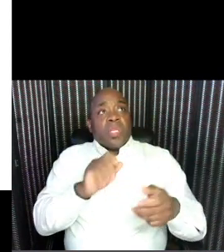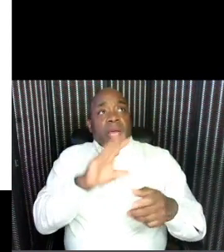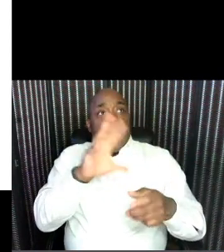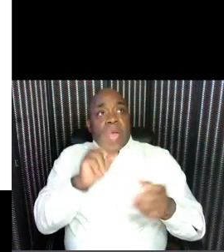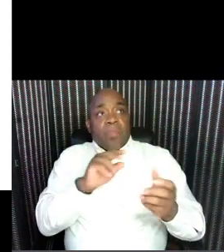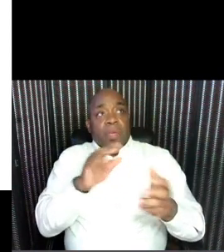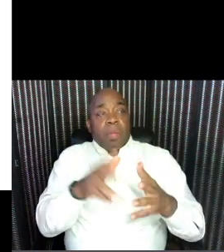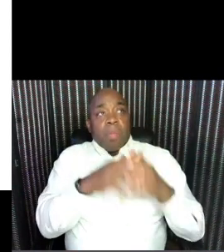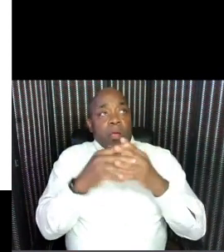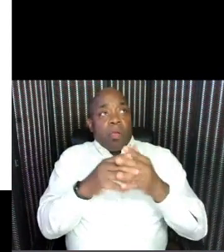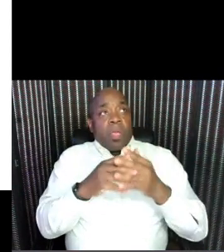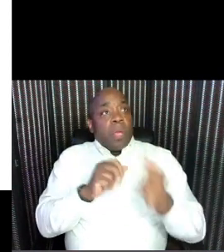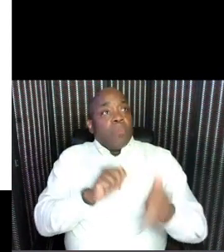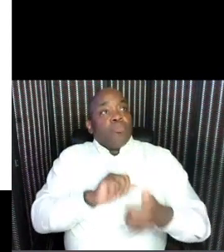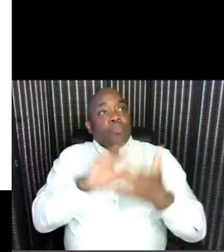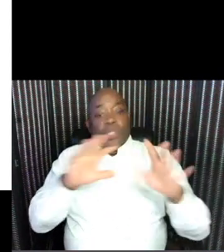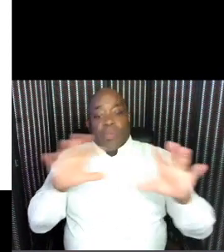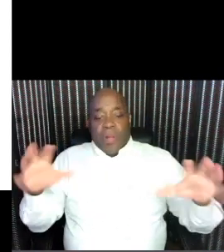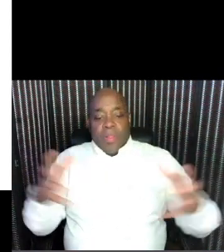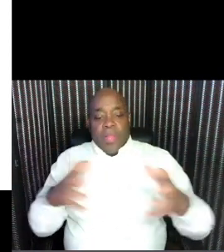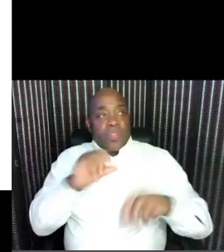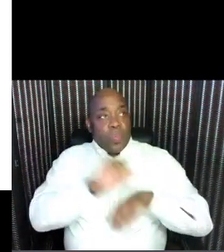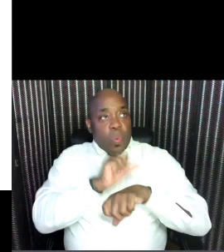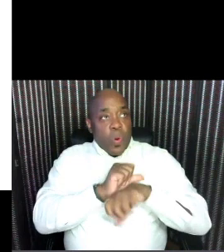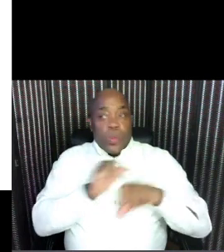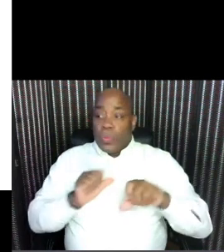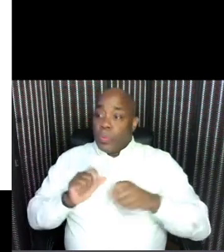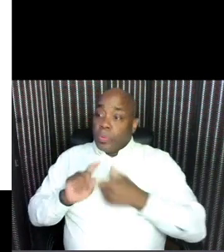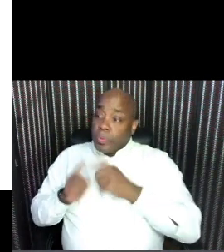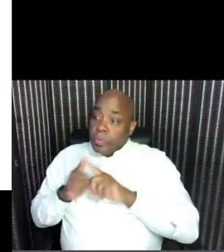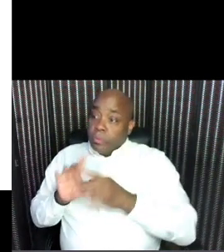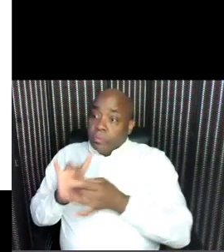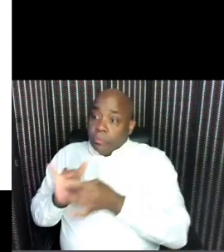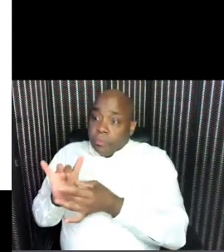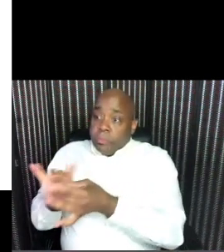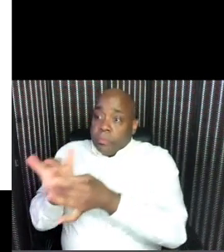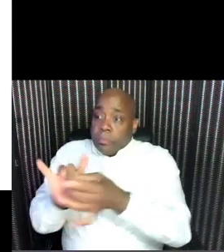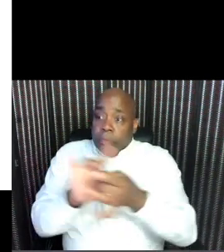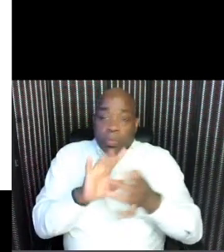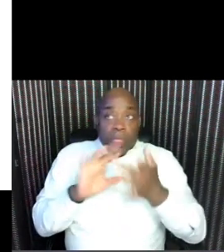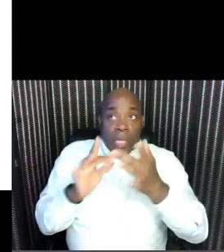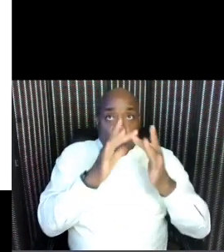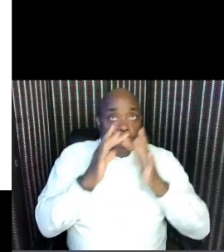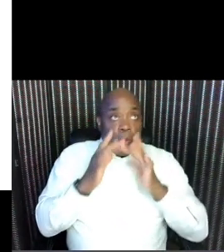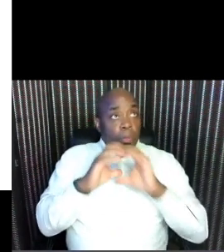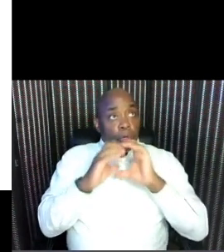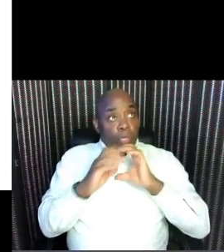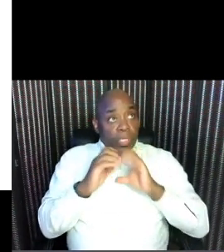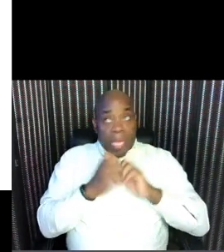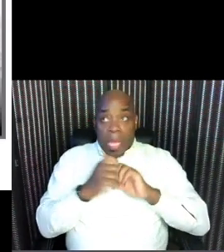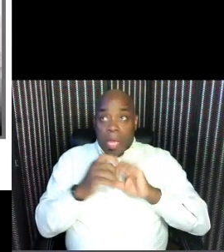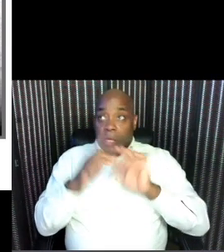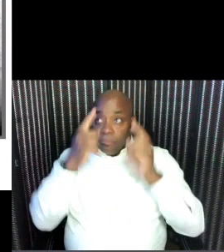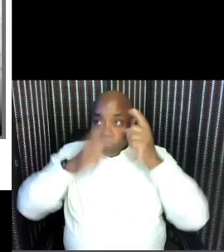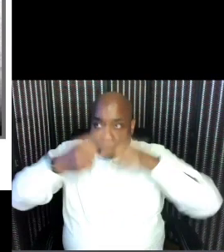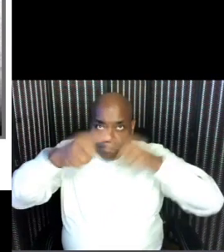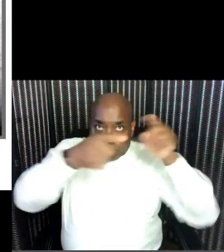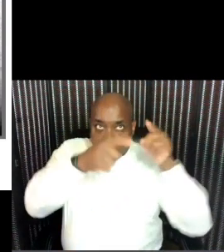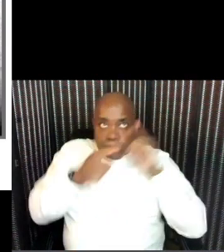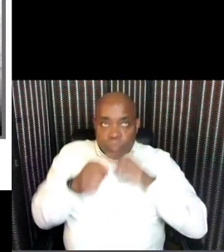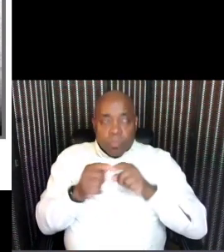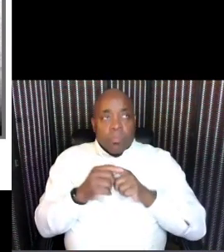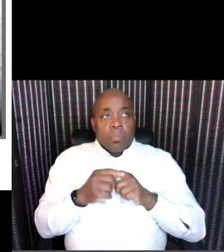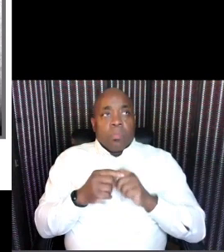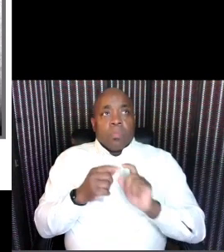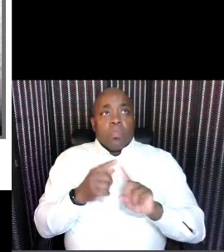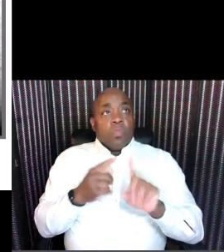collective work through kinship networks, through communication, through cooperation. And we can see